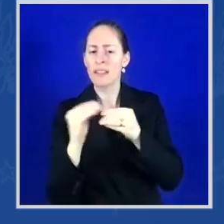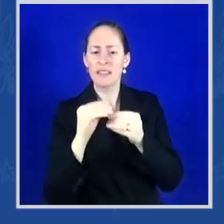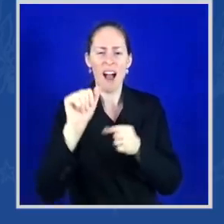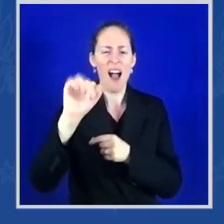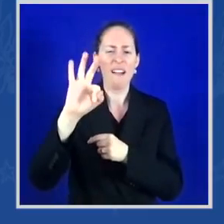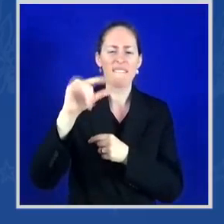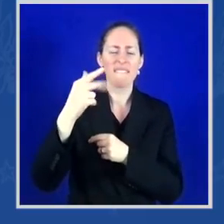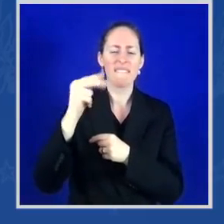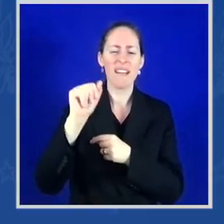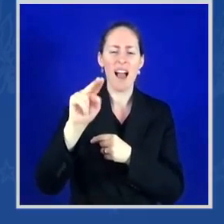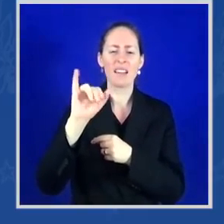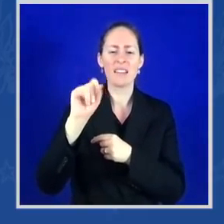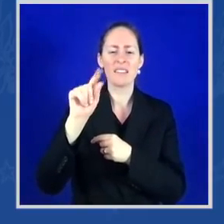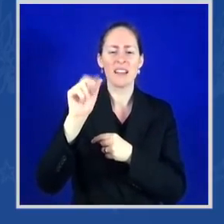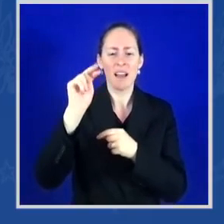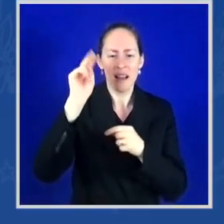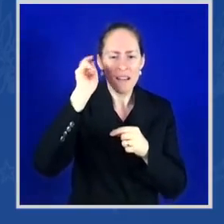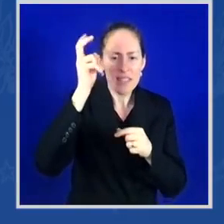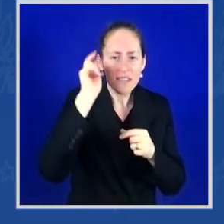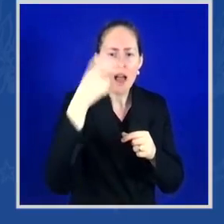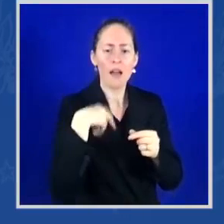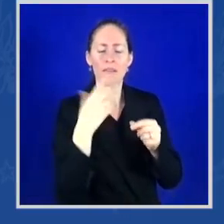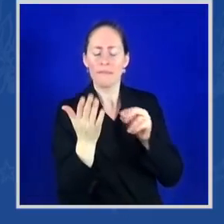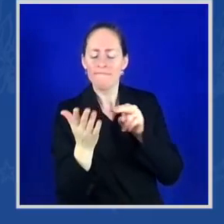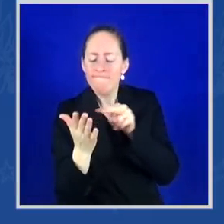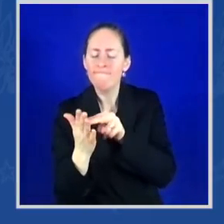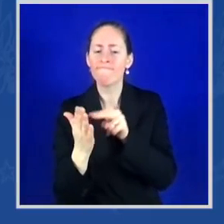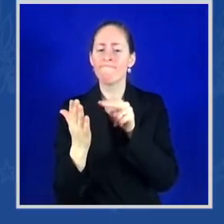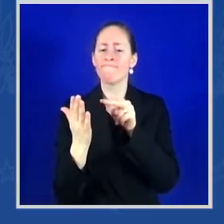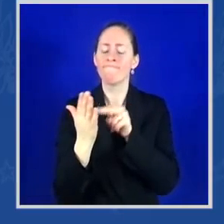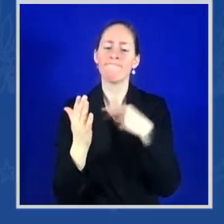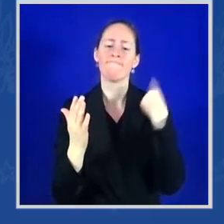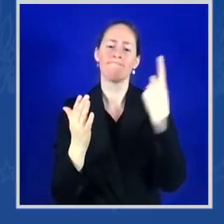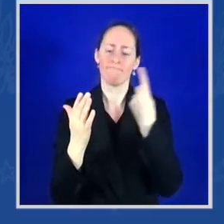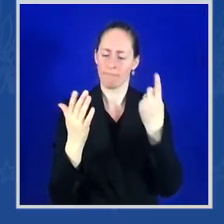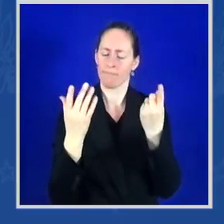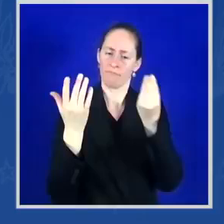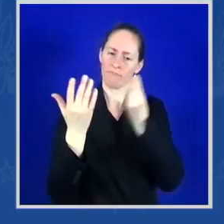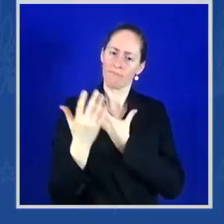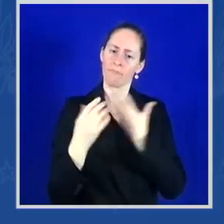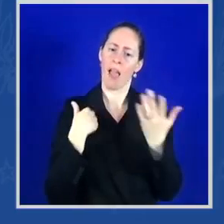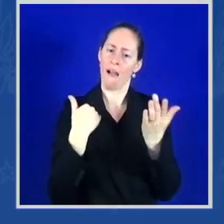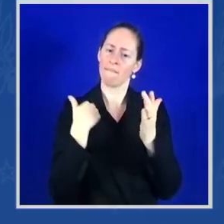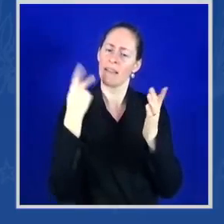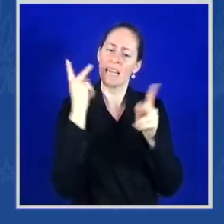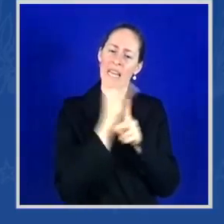laid down for our country over the 20 years of war. Today, it's